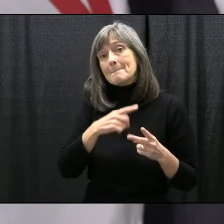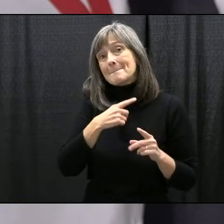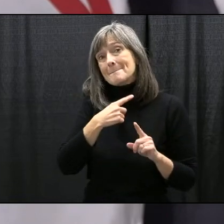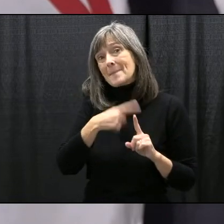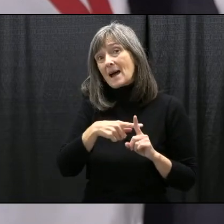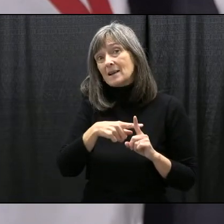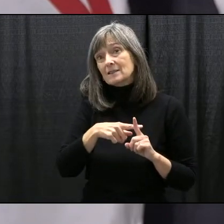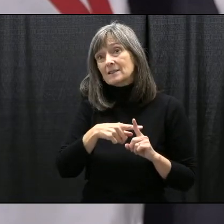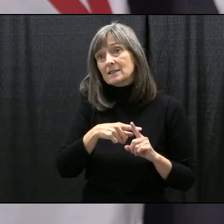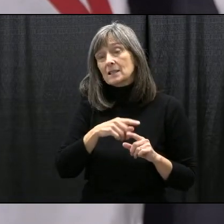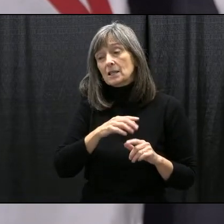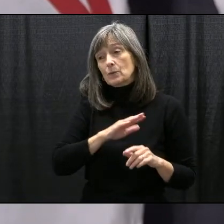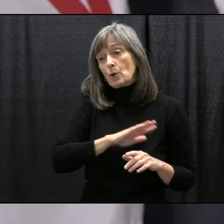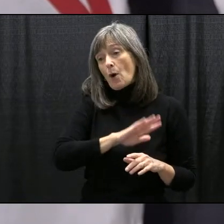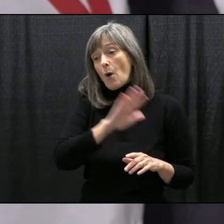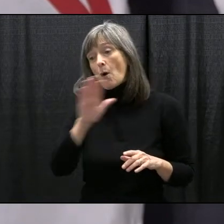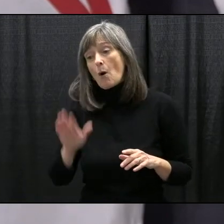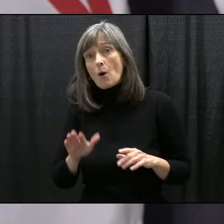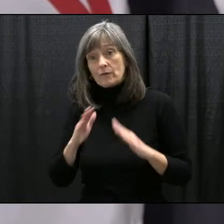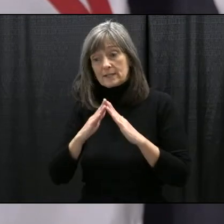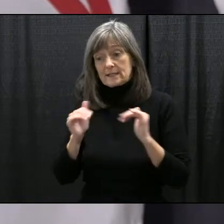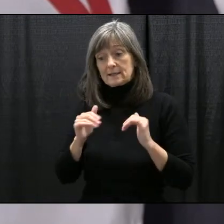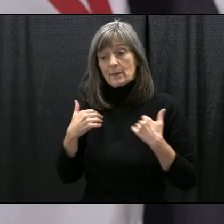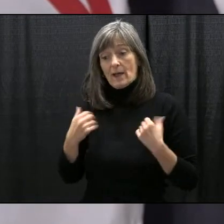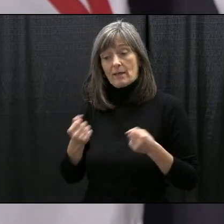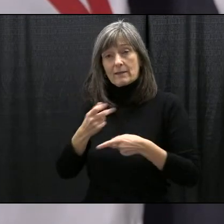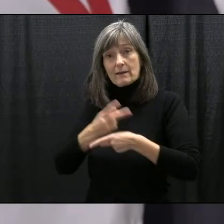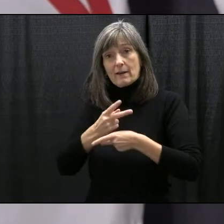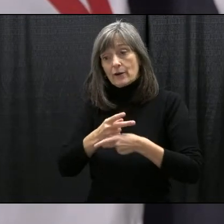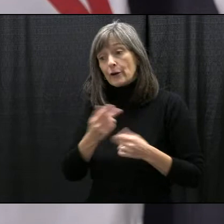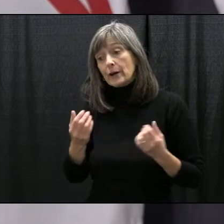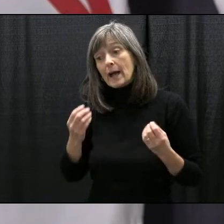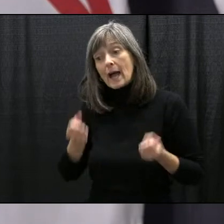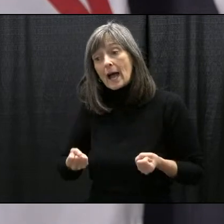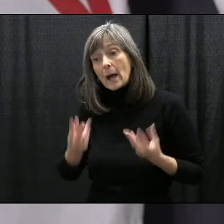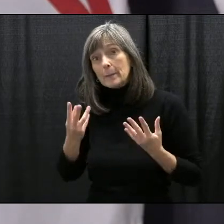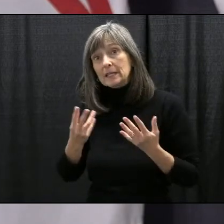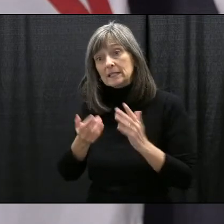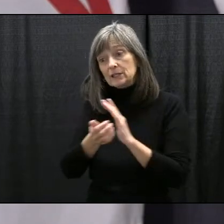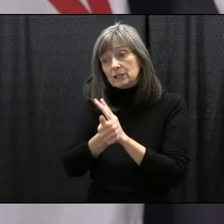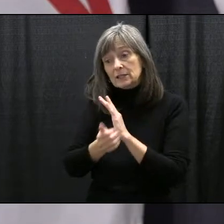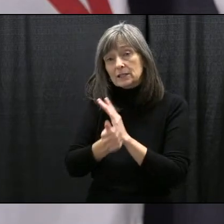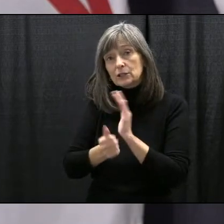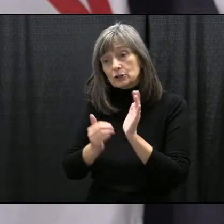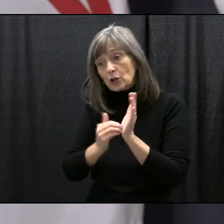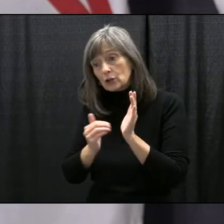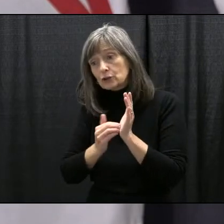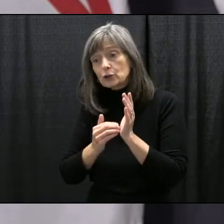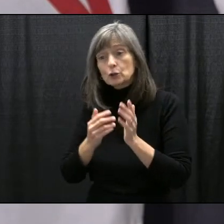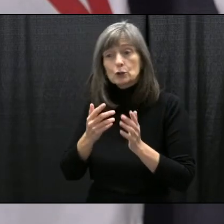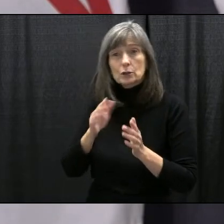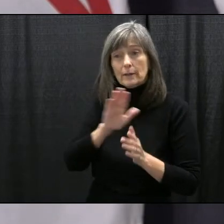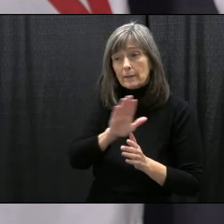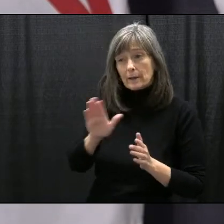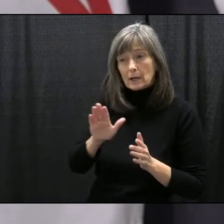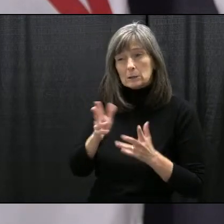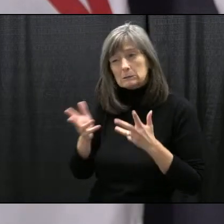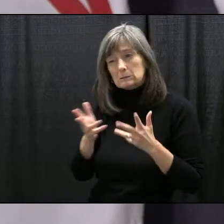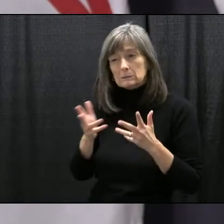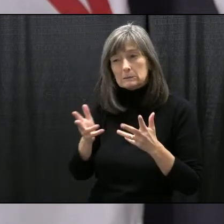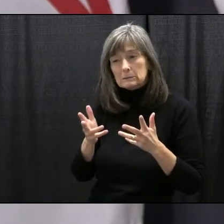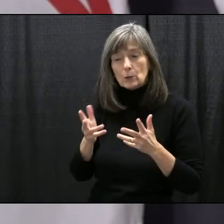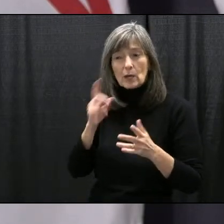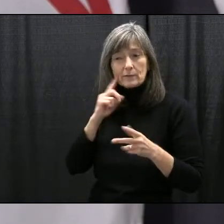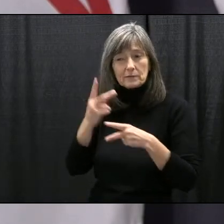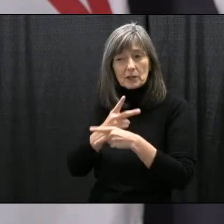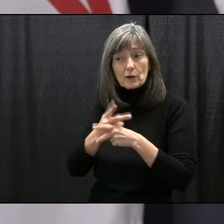system, because the number of practitioners and the skill mix will depend on kind of the model that you have. And